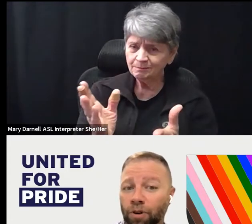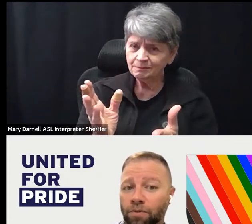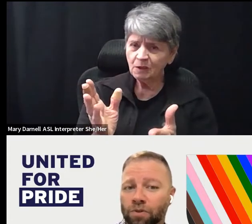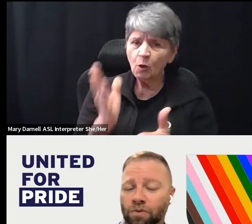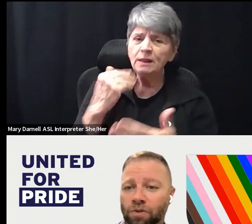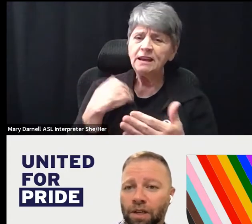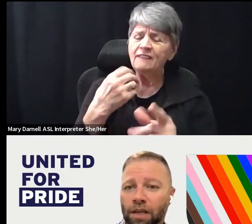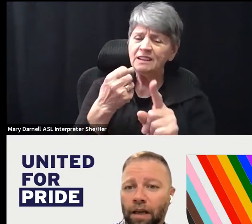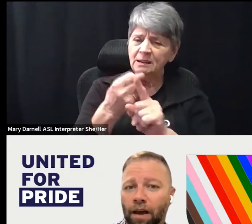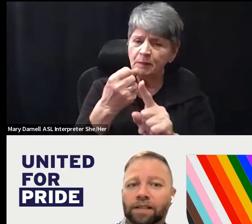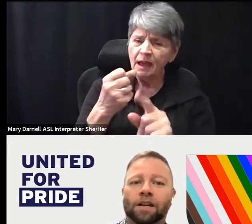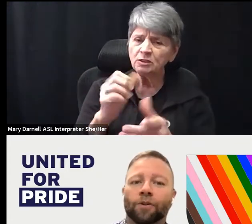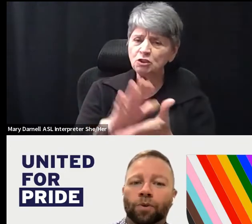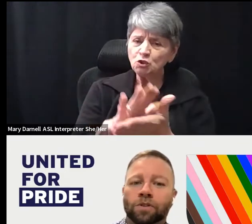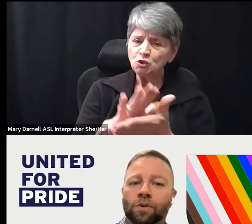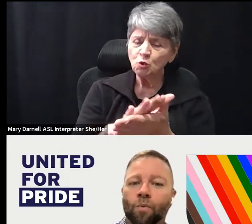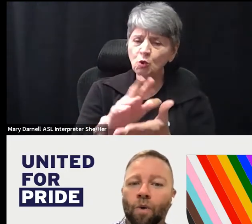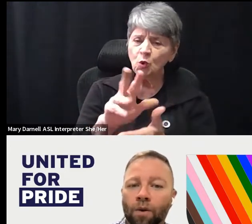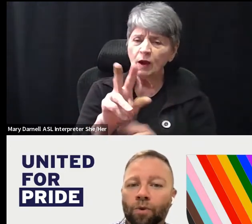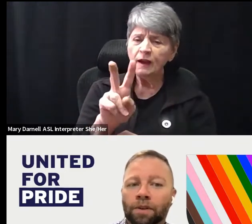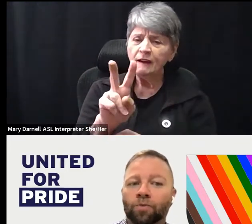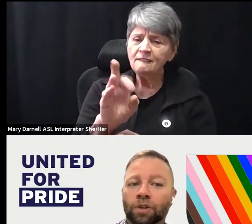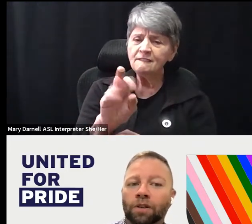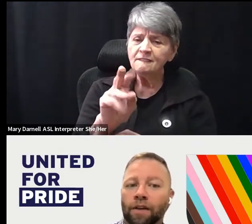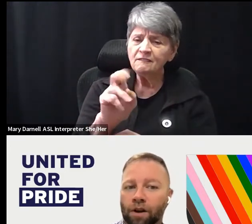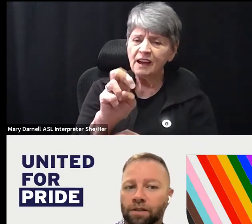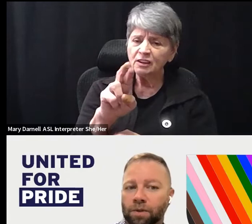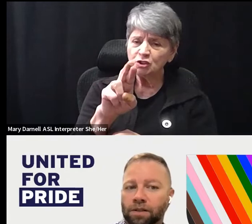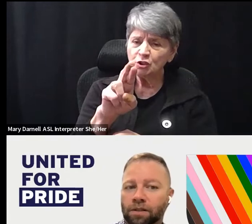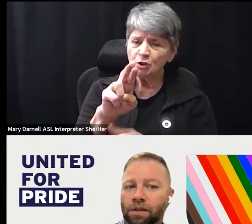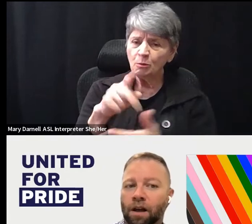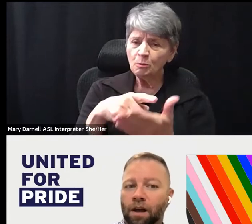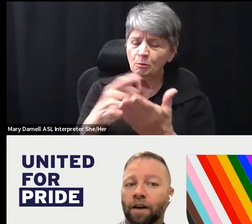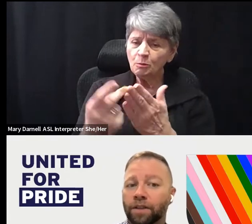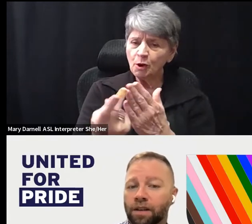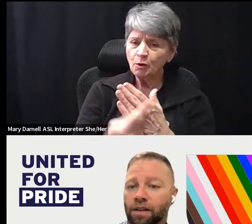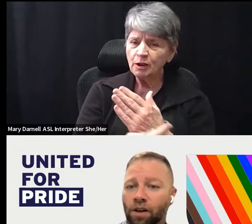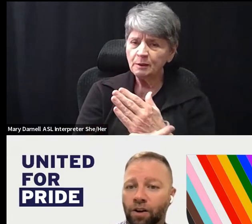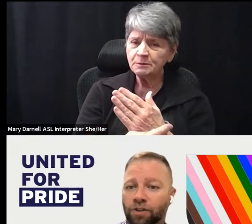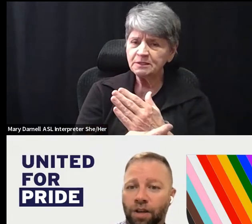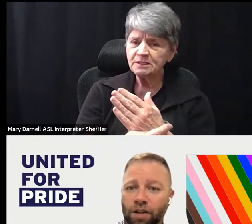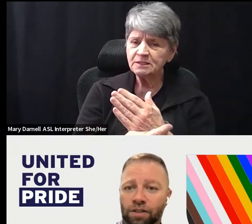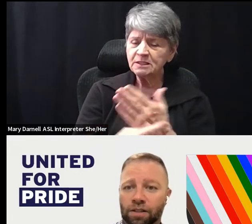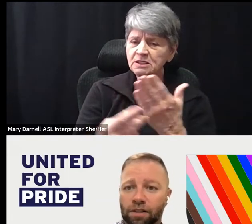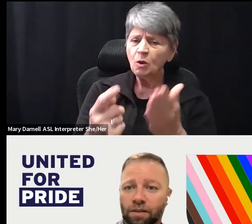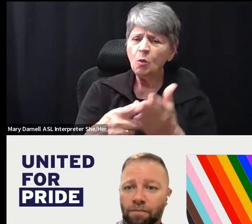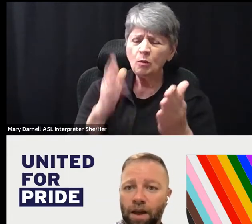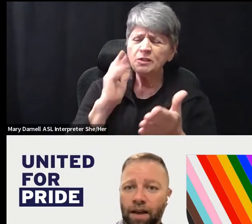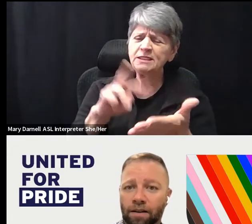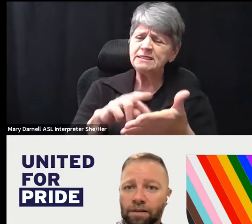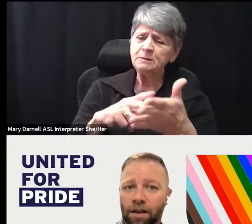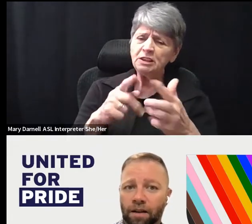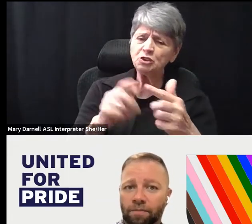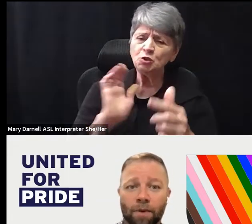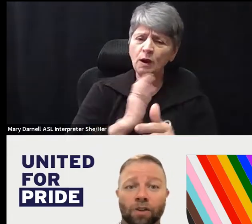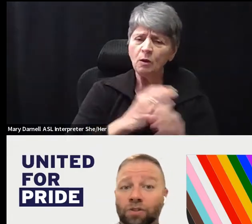voucher programs too? So like, I guess in other words, what will be the real life consequences of this case on our education system,